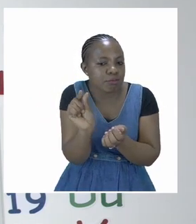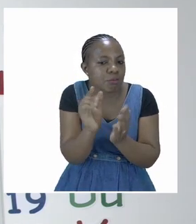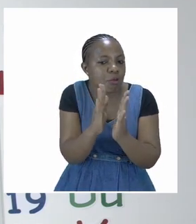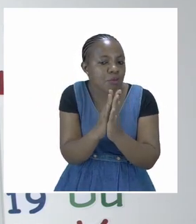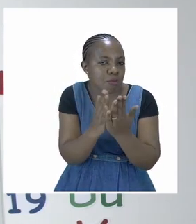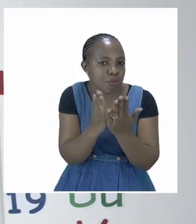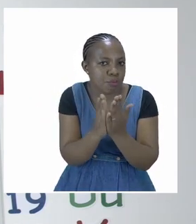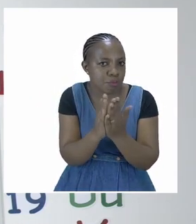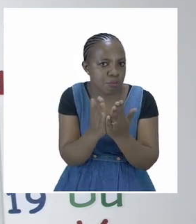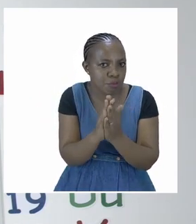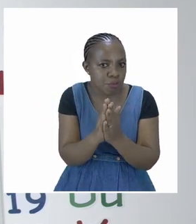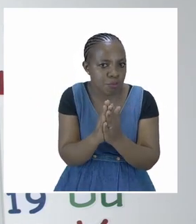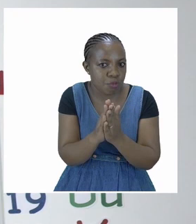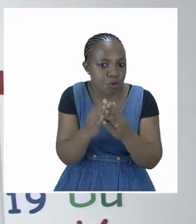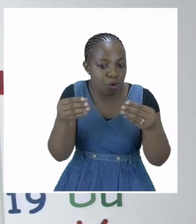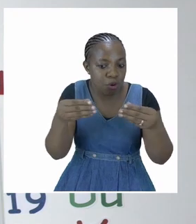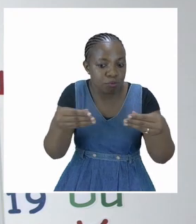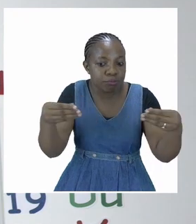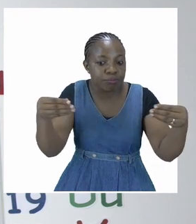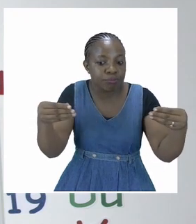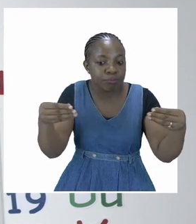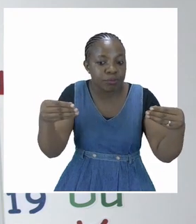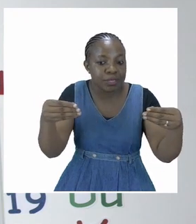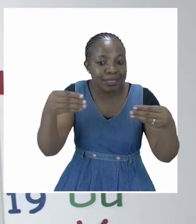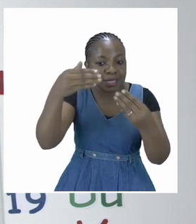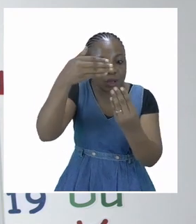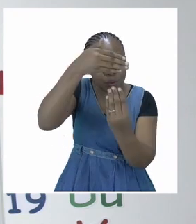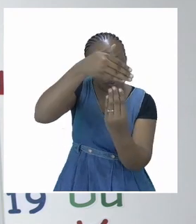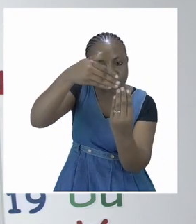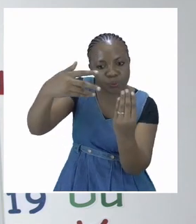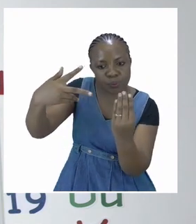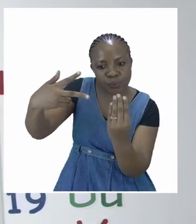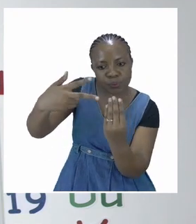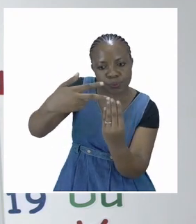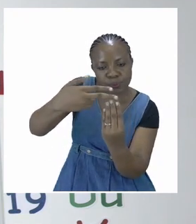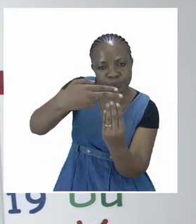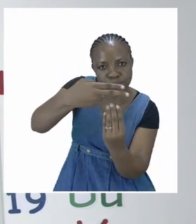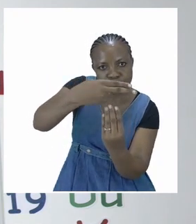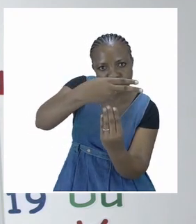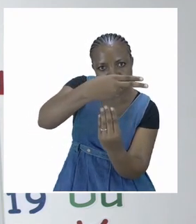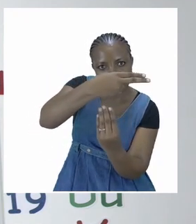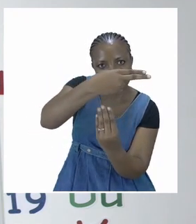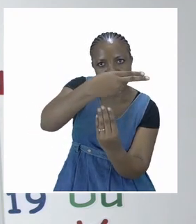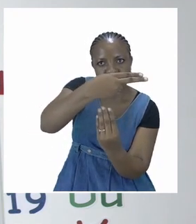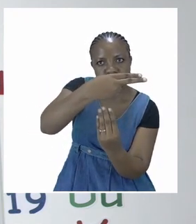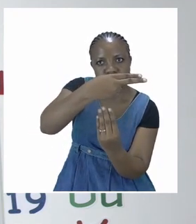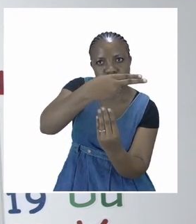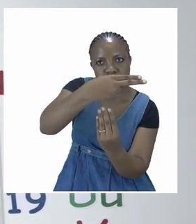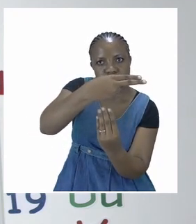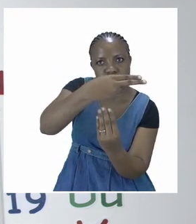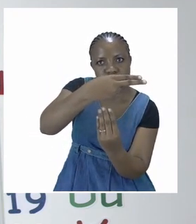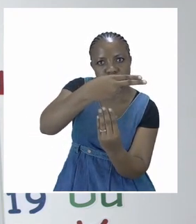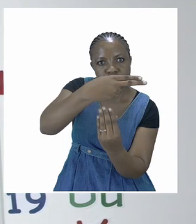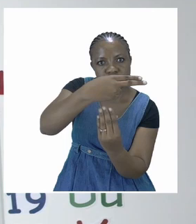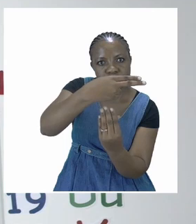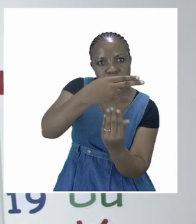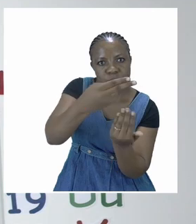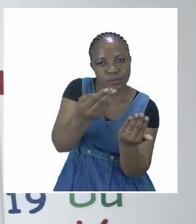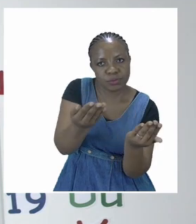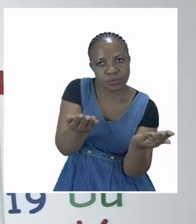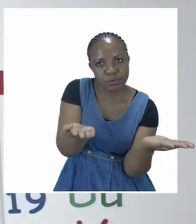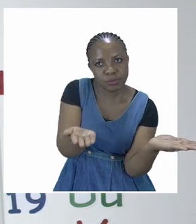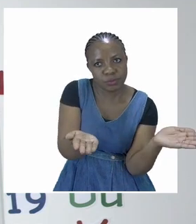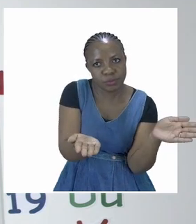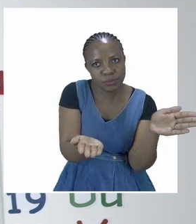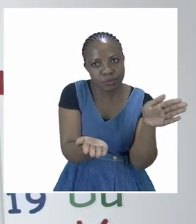booklet. Please cut the top of the lesson booklet with a pair of scissors and fold